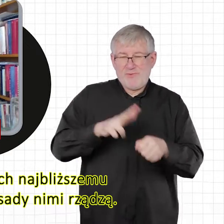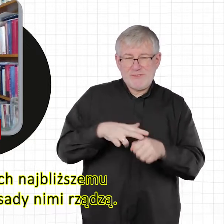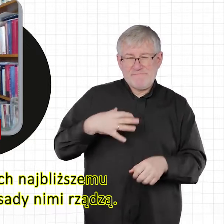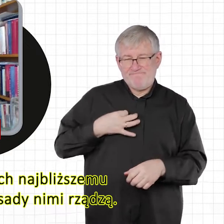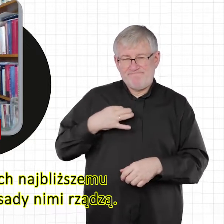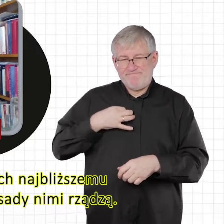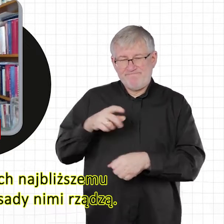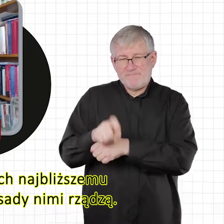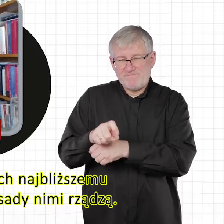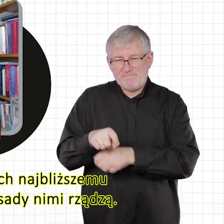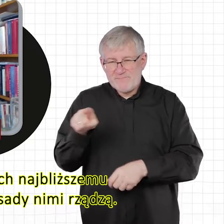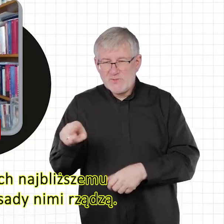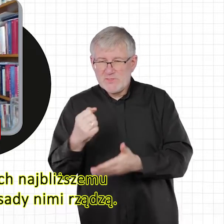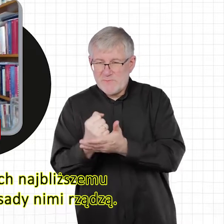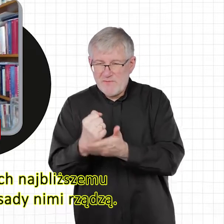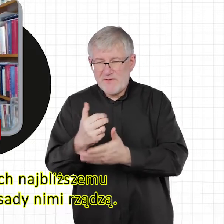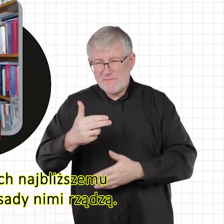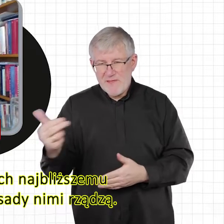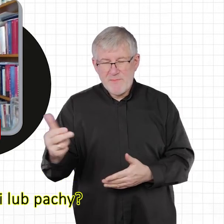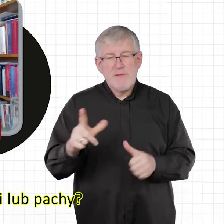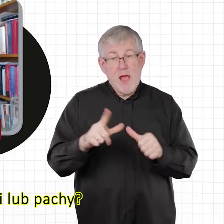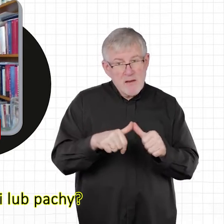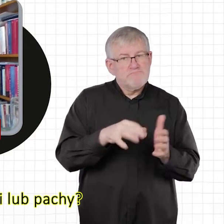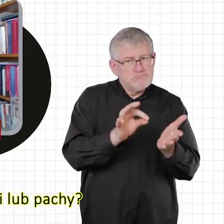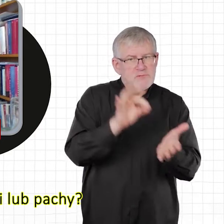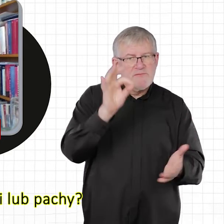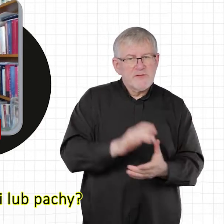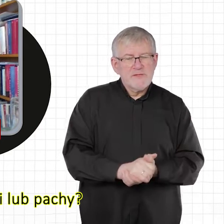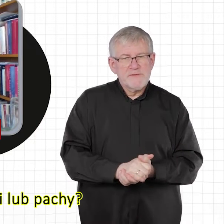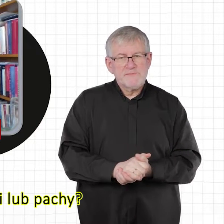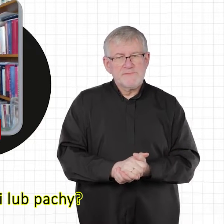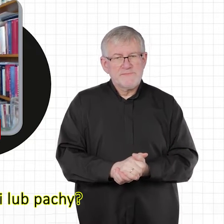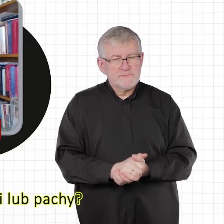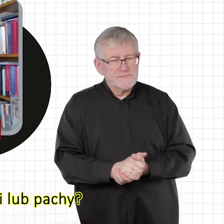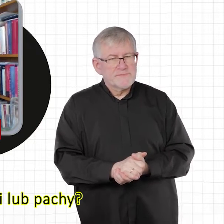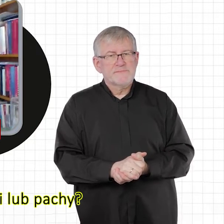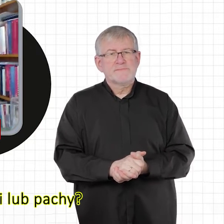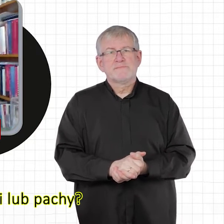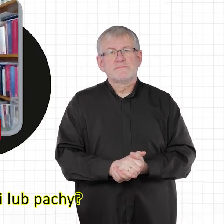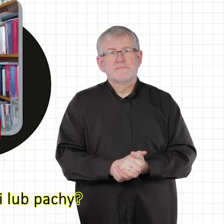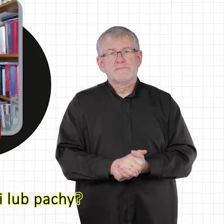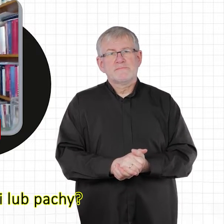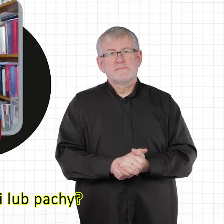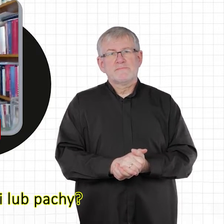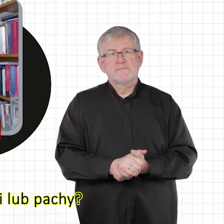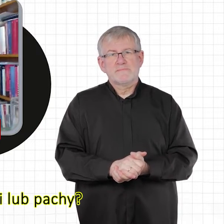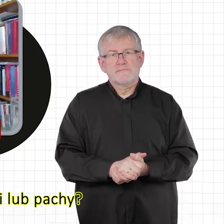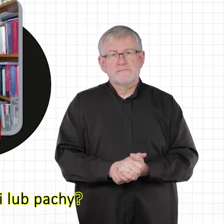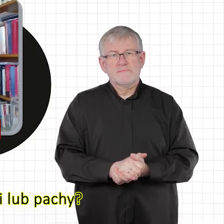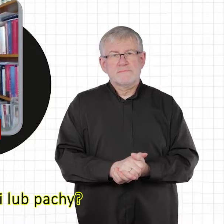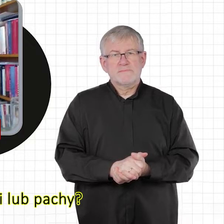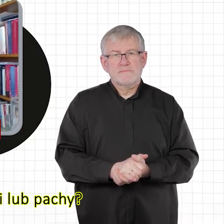the unwritten rules of the society? Like, for example, can girls have a